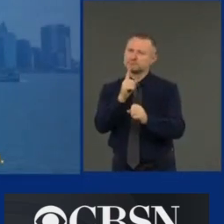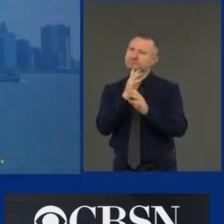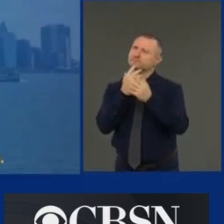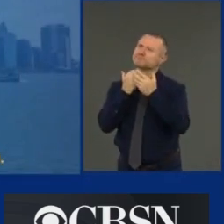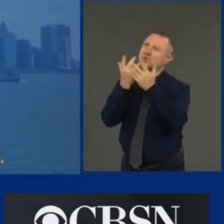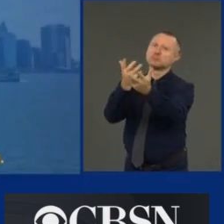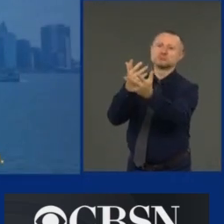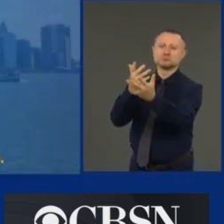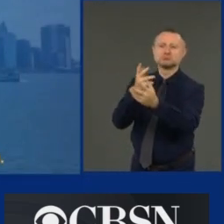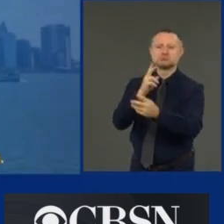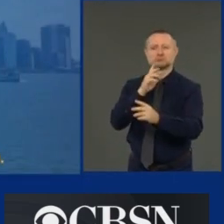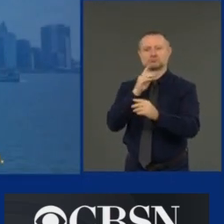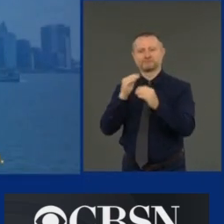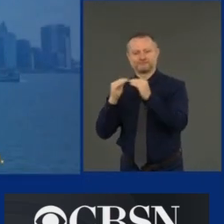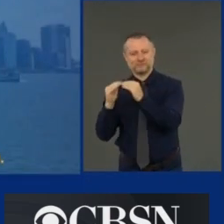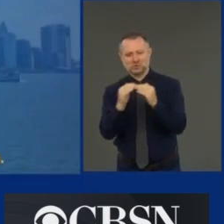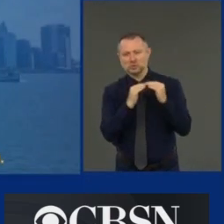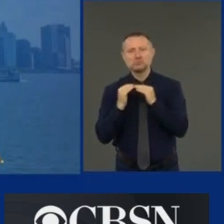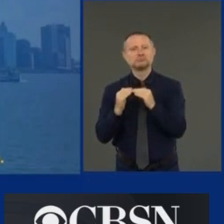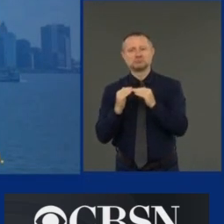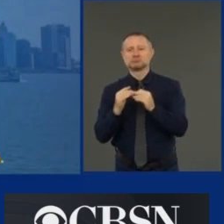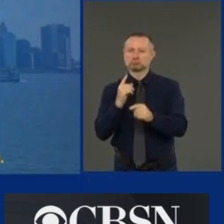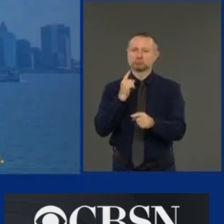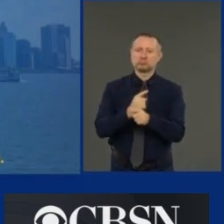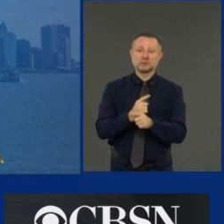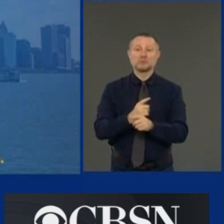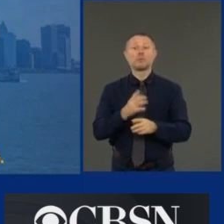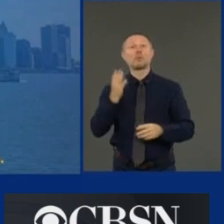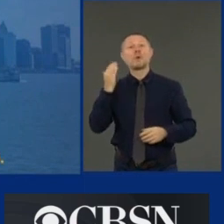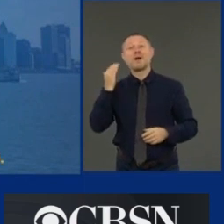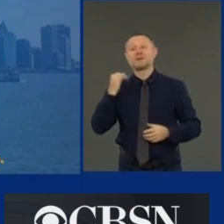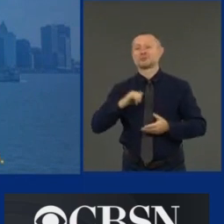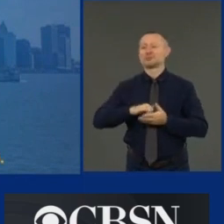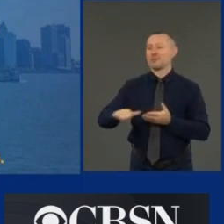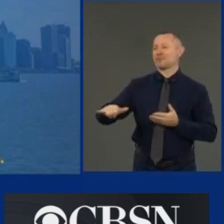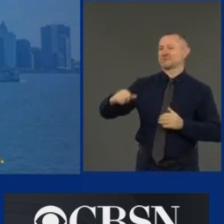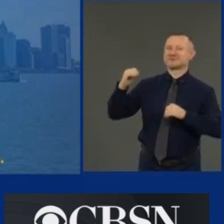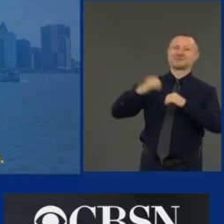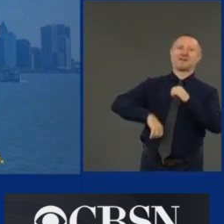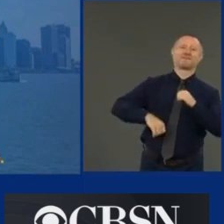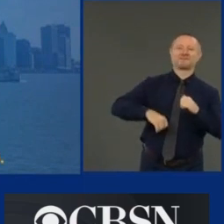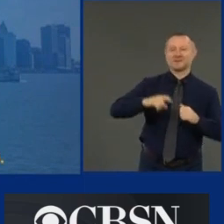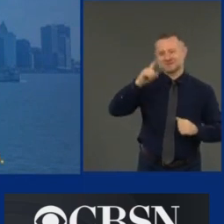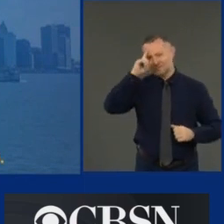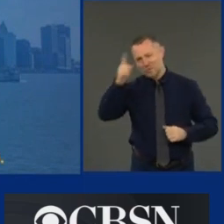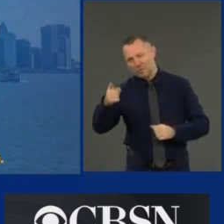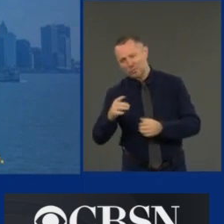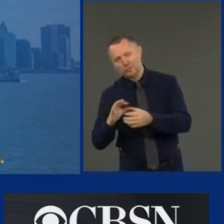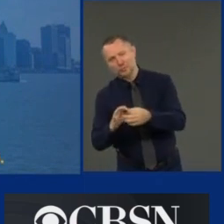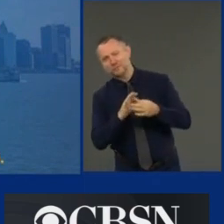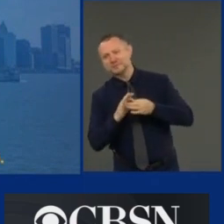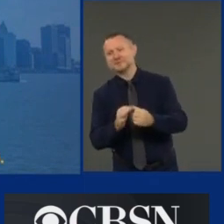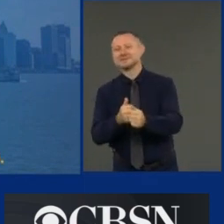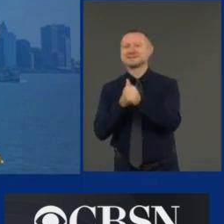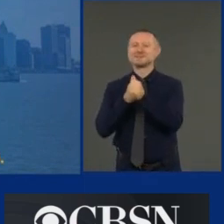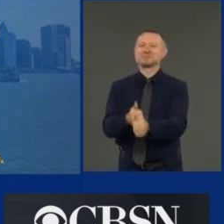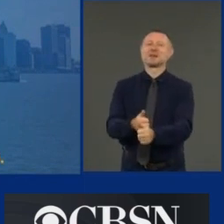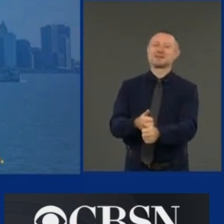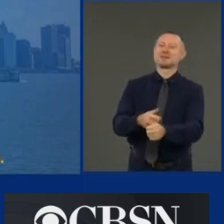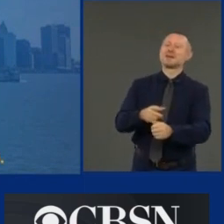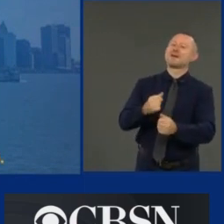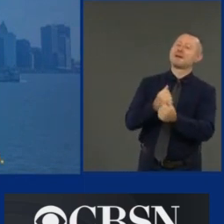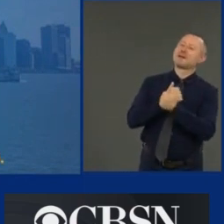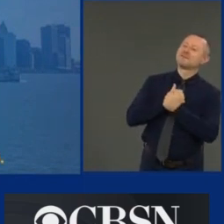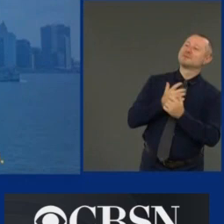accurate. And we will do that because we are New York tough and smart and united and disciplined and, most importantly,